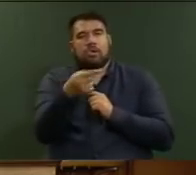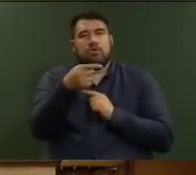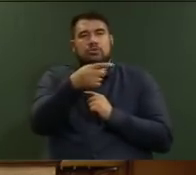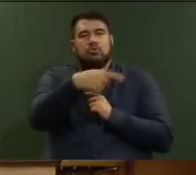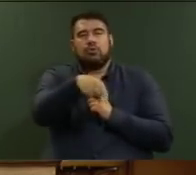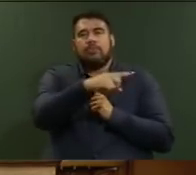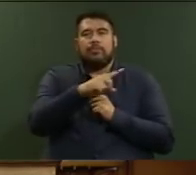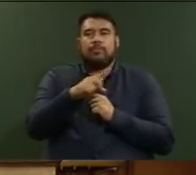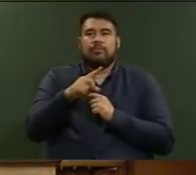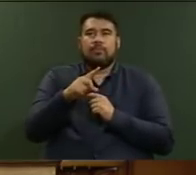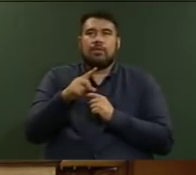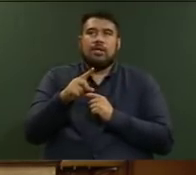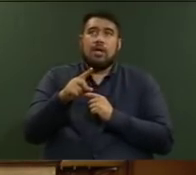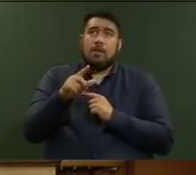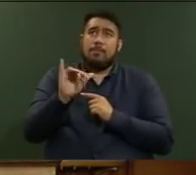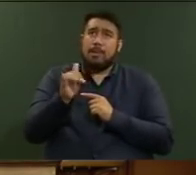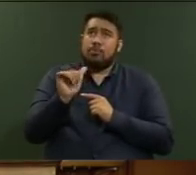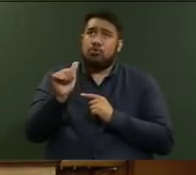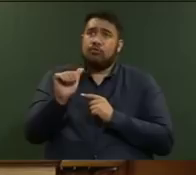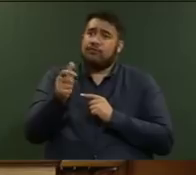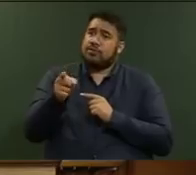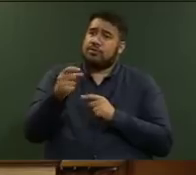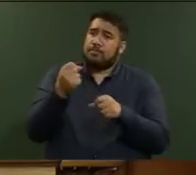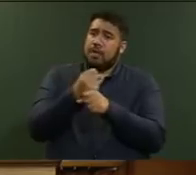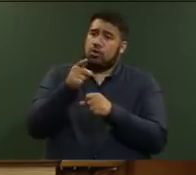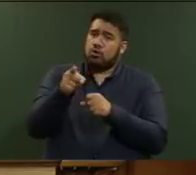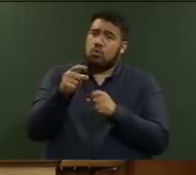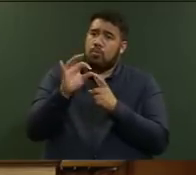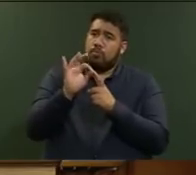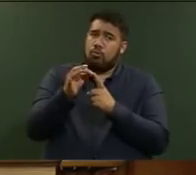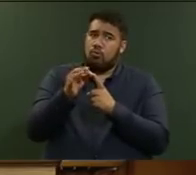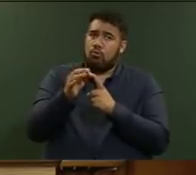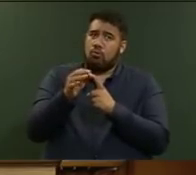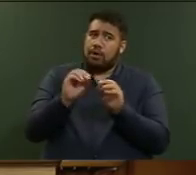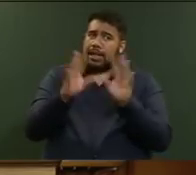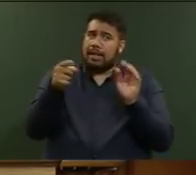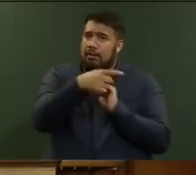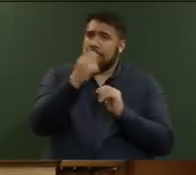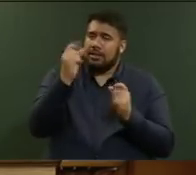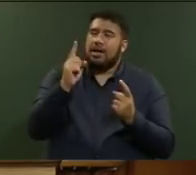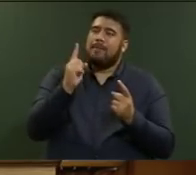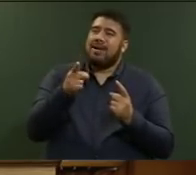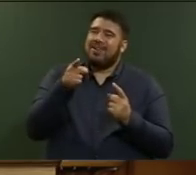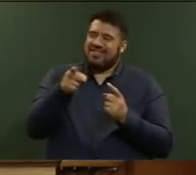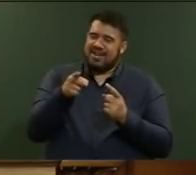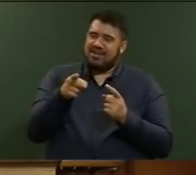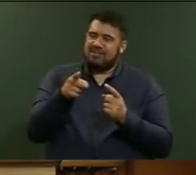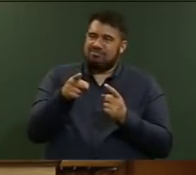and might even have made his point, but it's not an area of